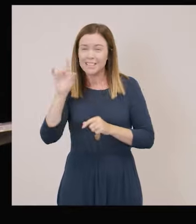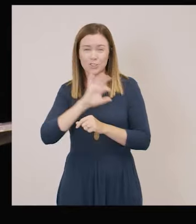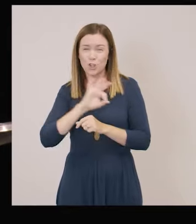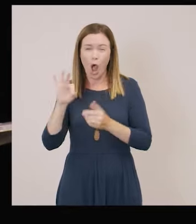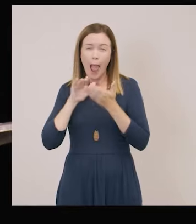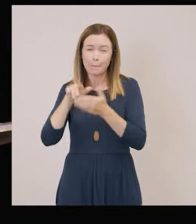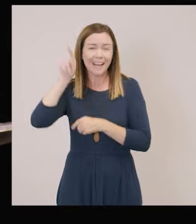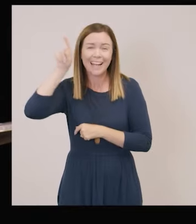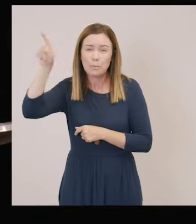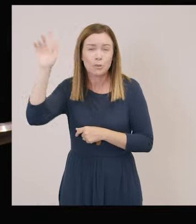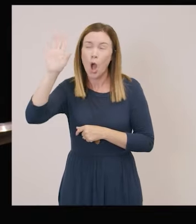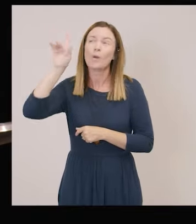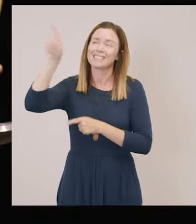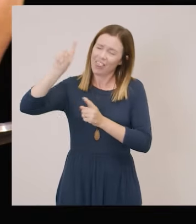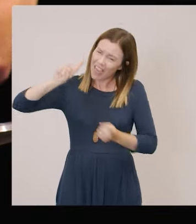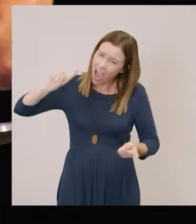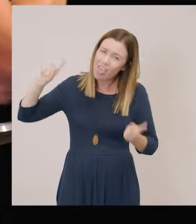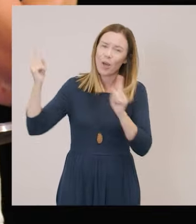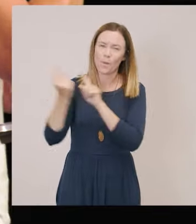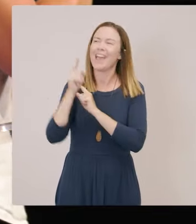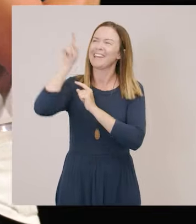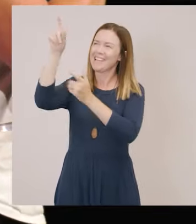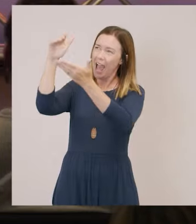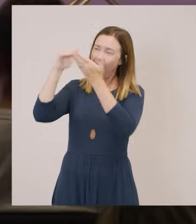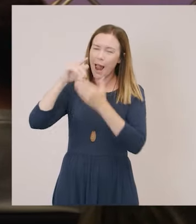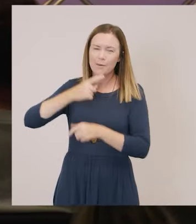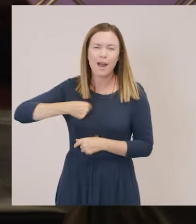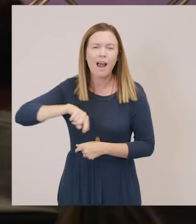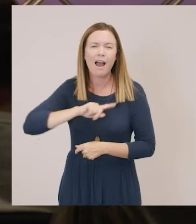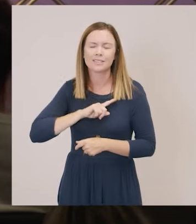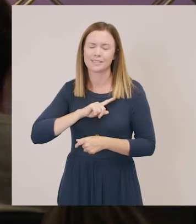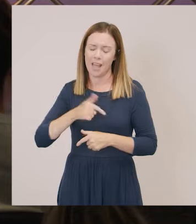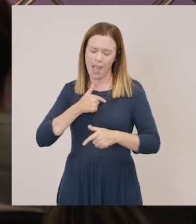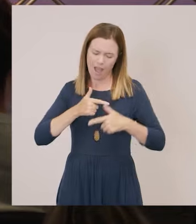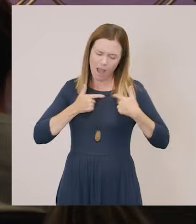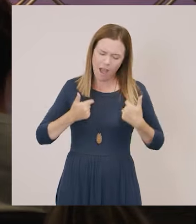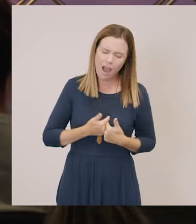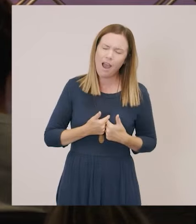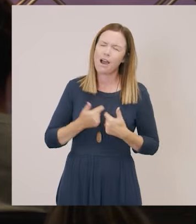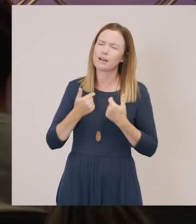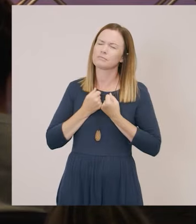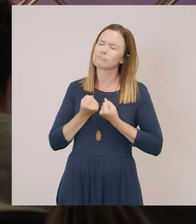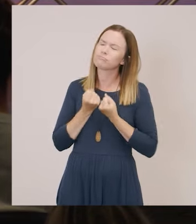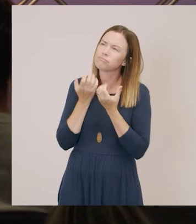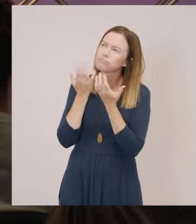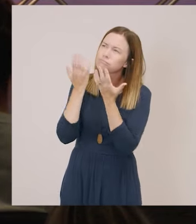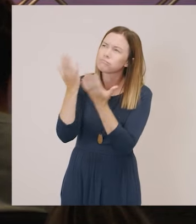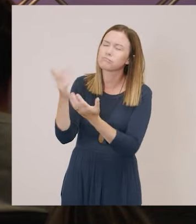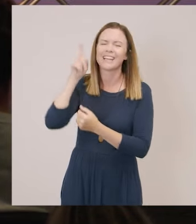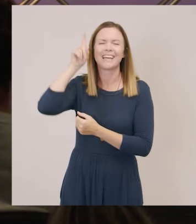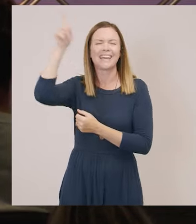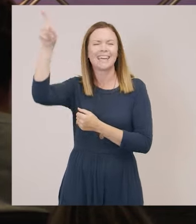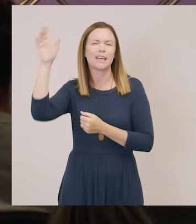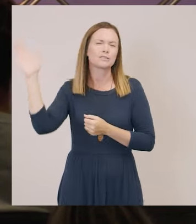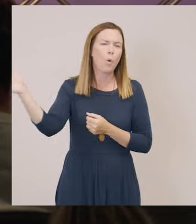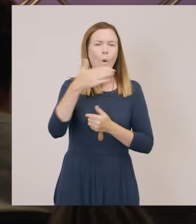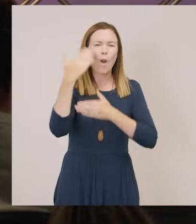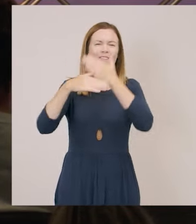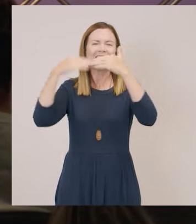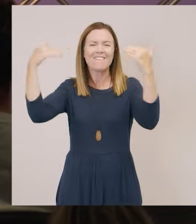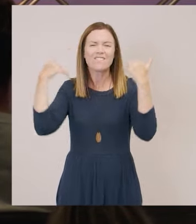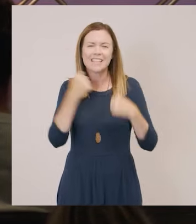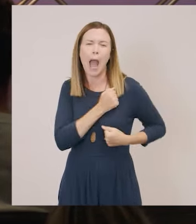He's like, just come and sit in my presence and tell me what's on your heart and let me get the whole of heaven's armies on